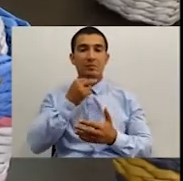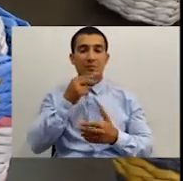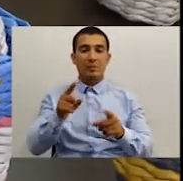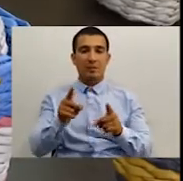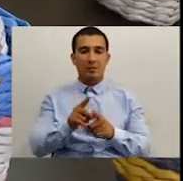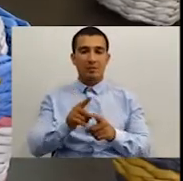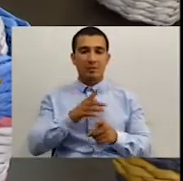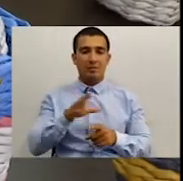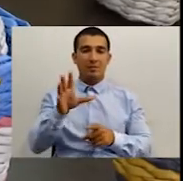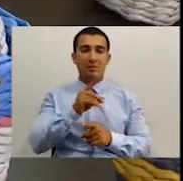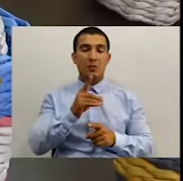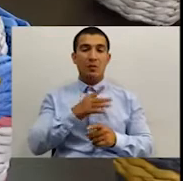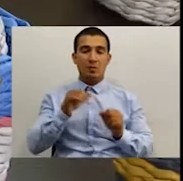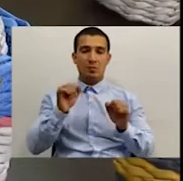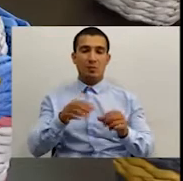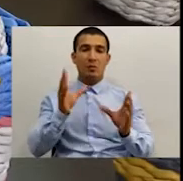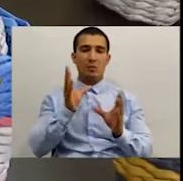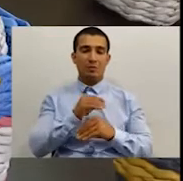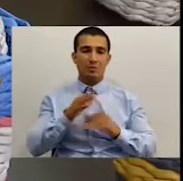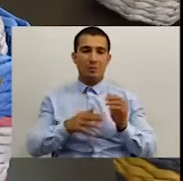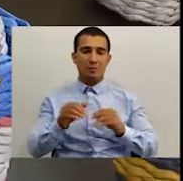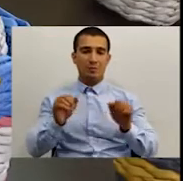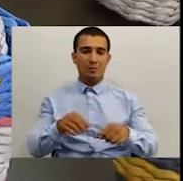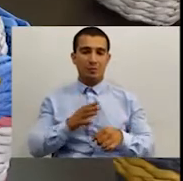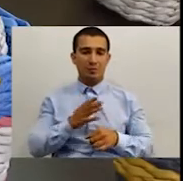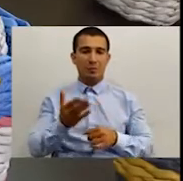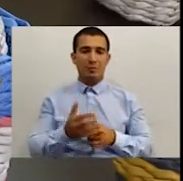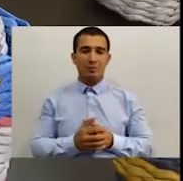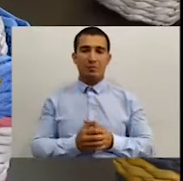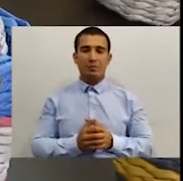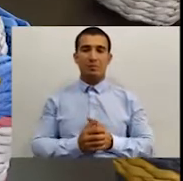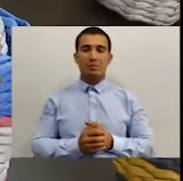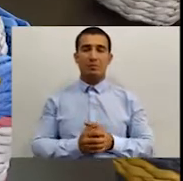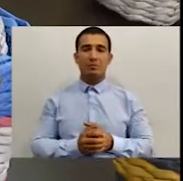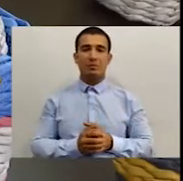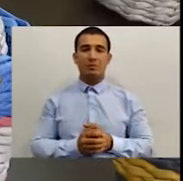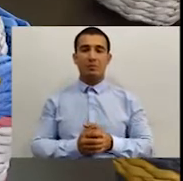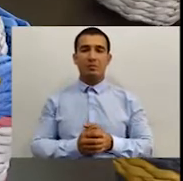Tepadagi pastdan o'tib keyingisini tepasiga chiqib ketadi.